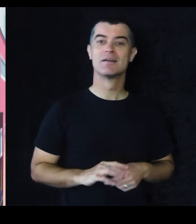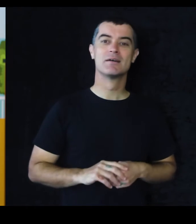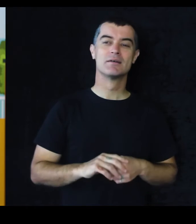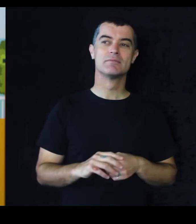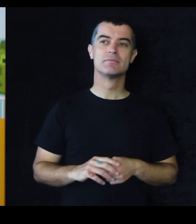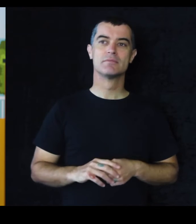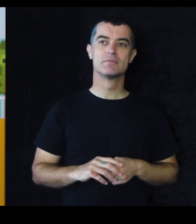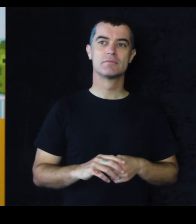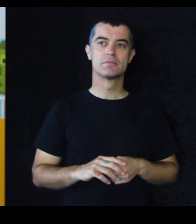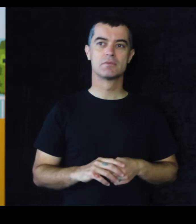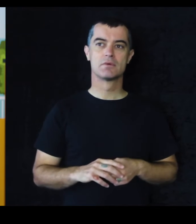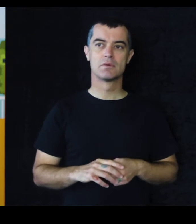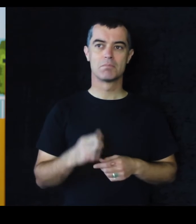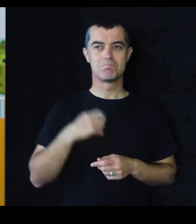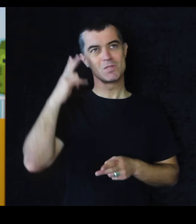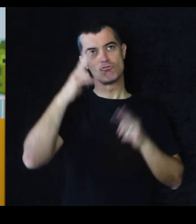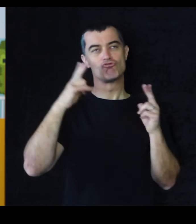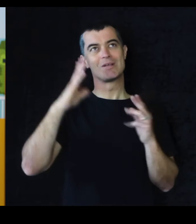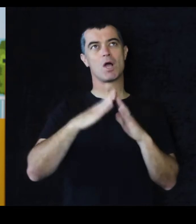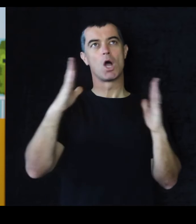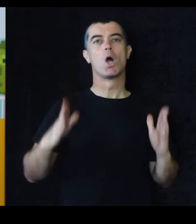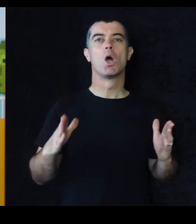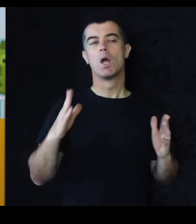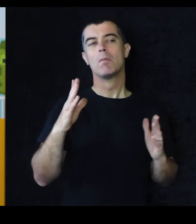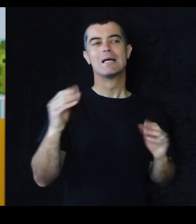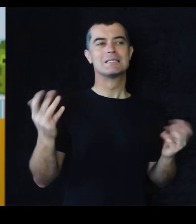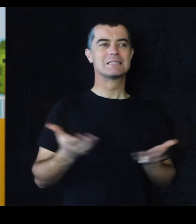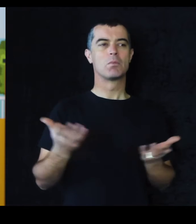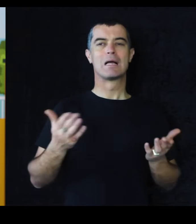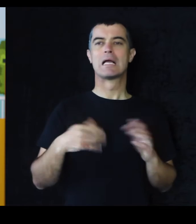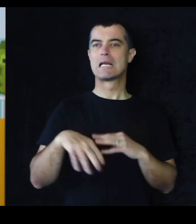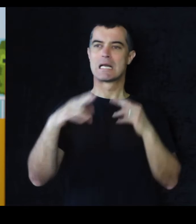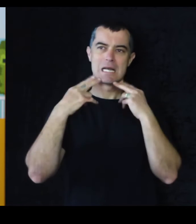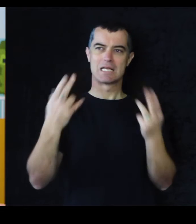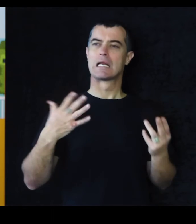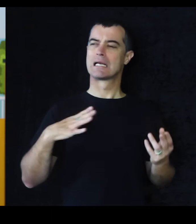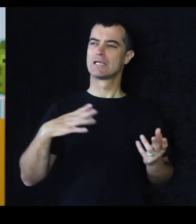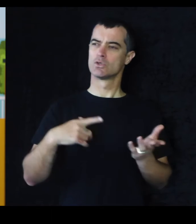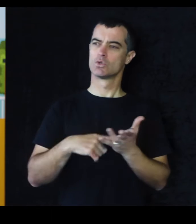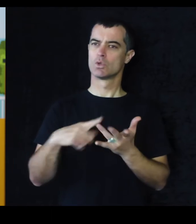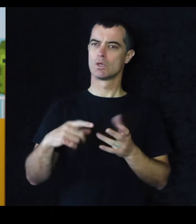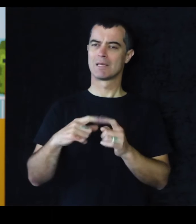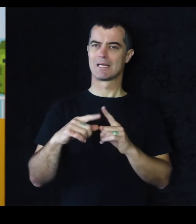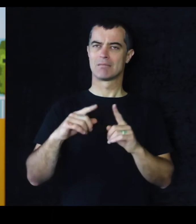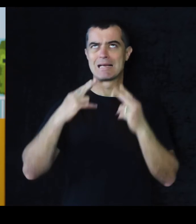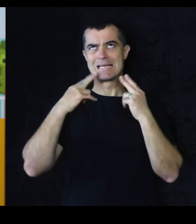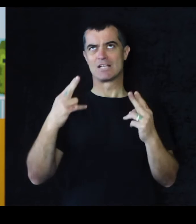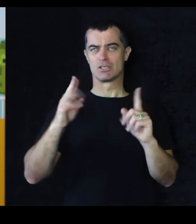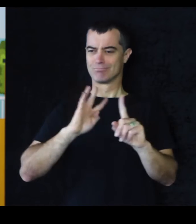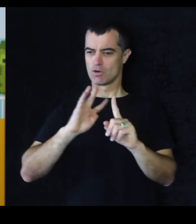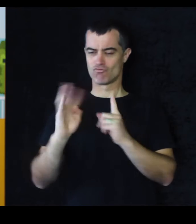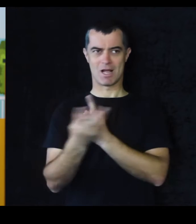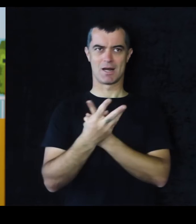So my dream home would be somewhere within nature. I need to be encircled with nature. I need to